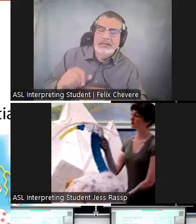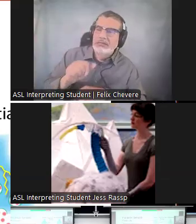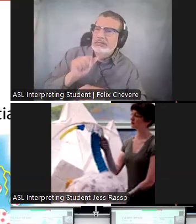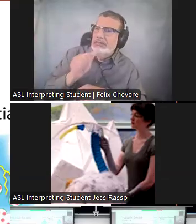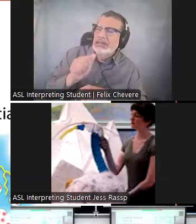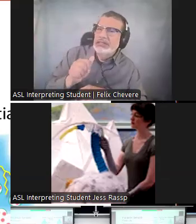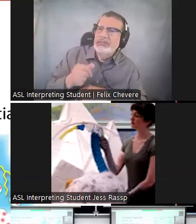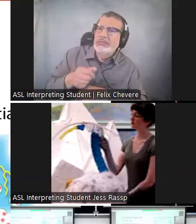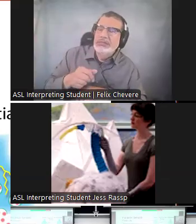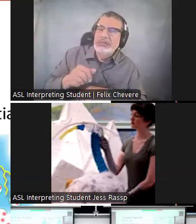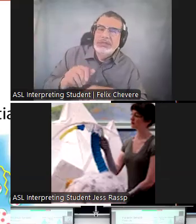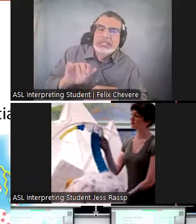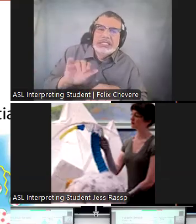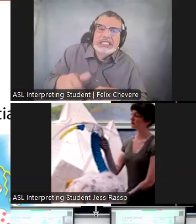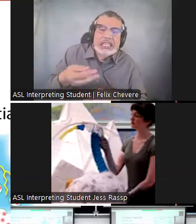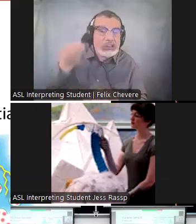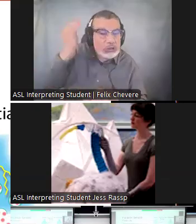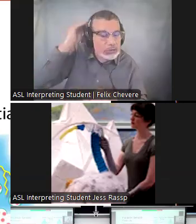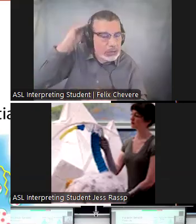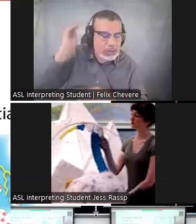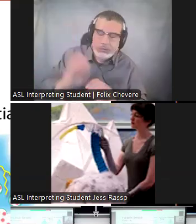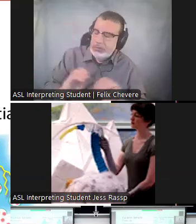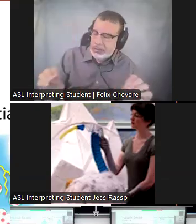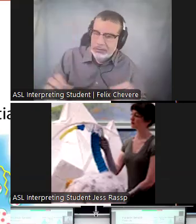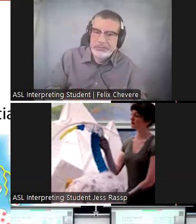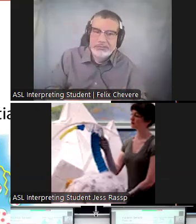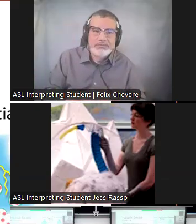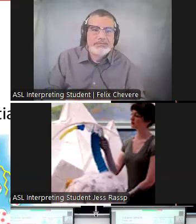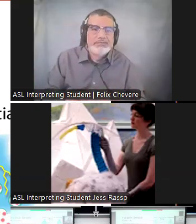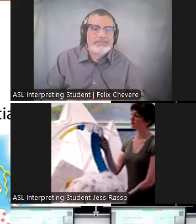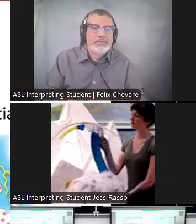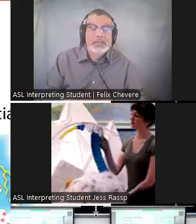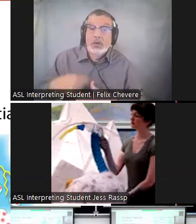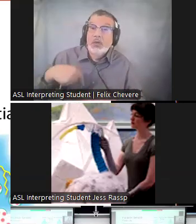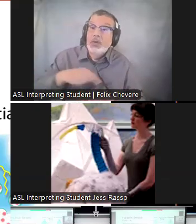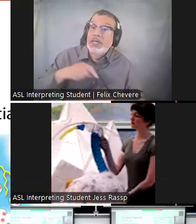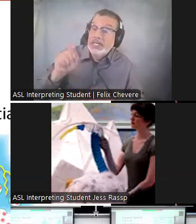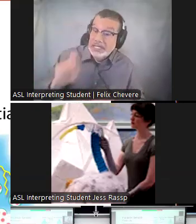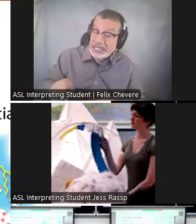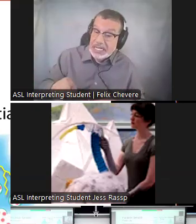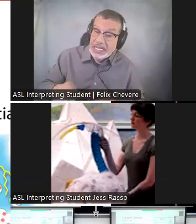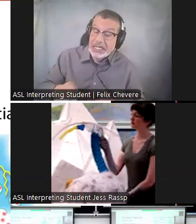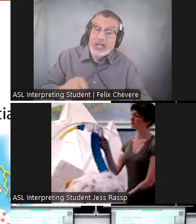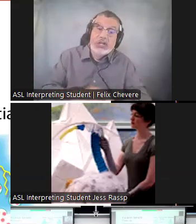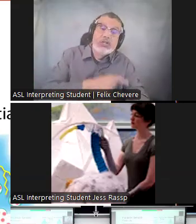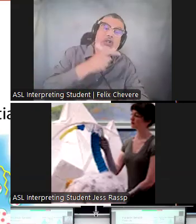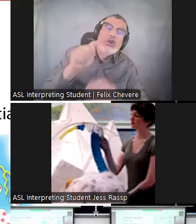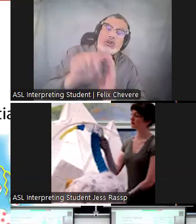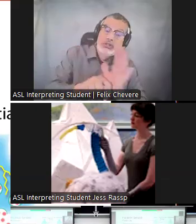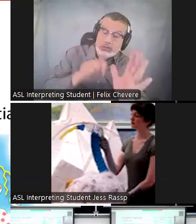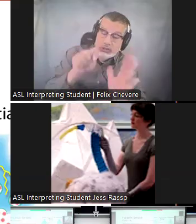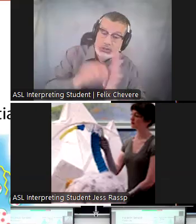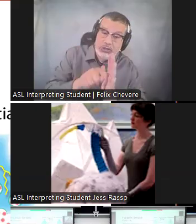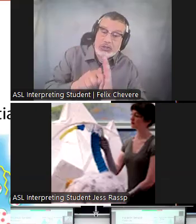right? And so that's why we need kind of this long-term depression, or we